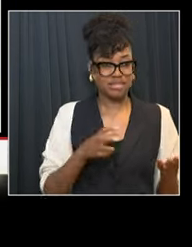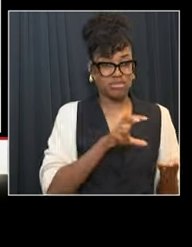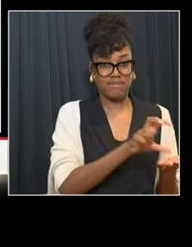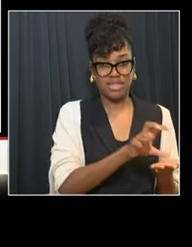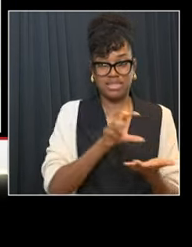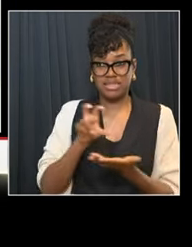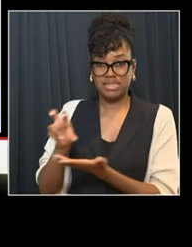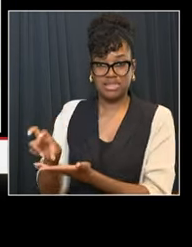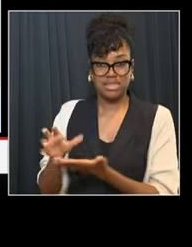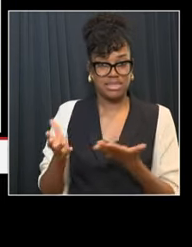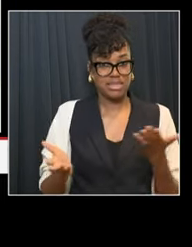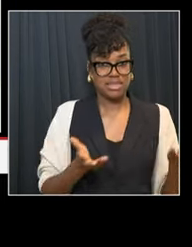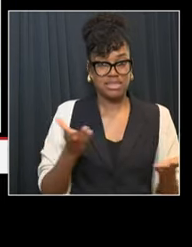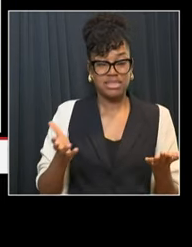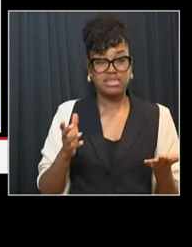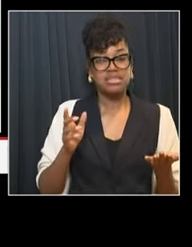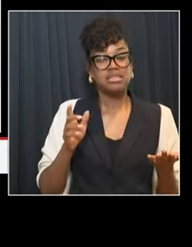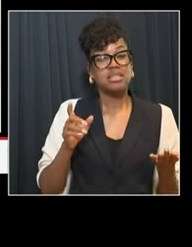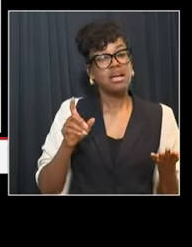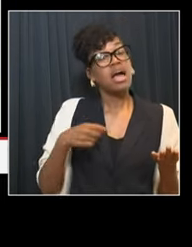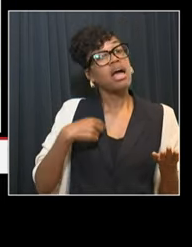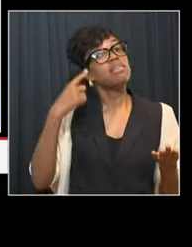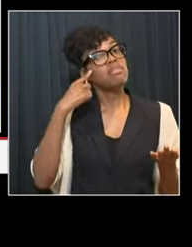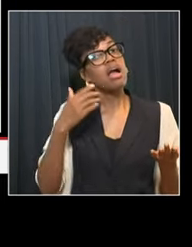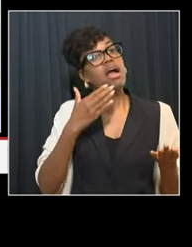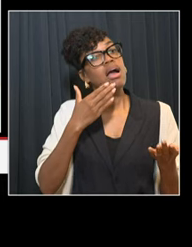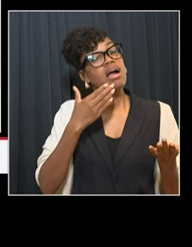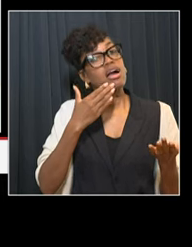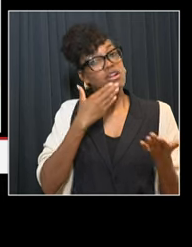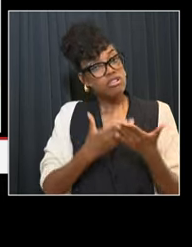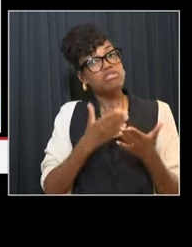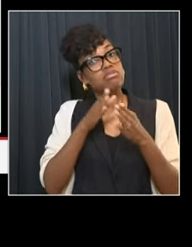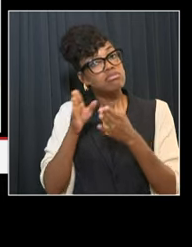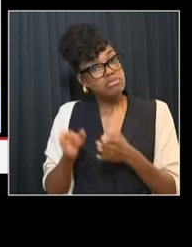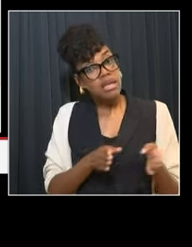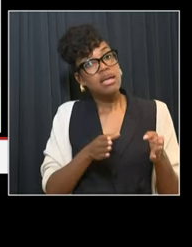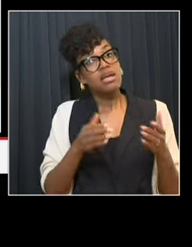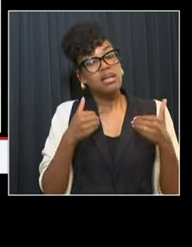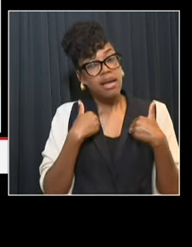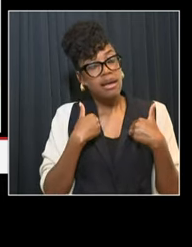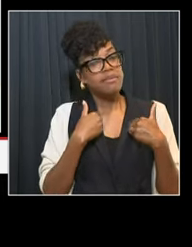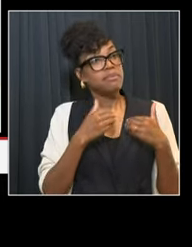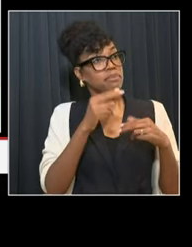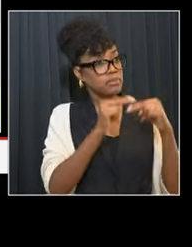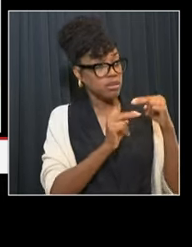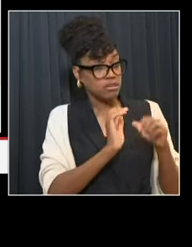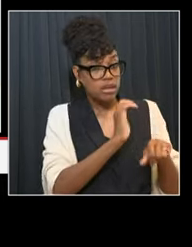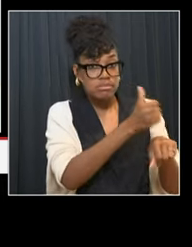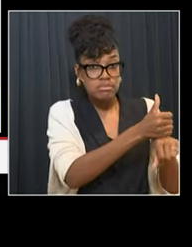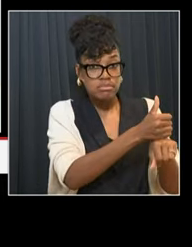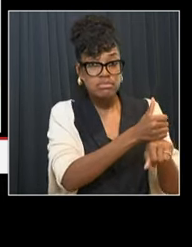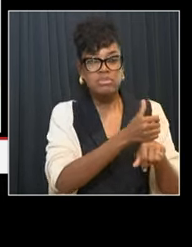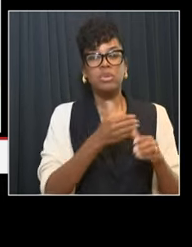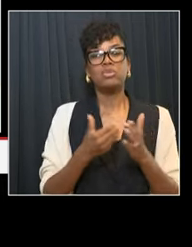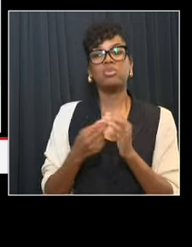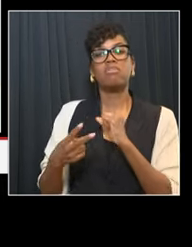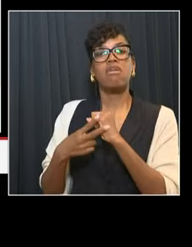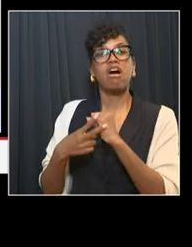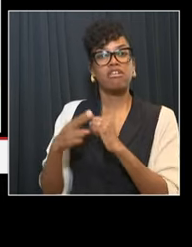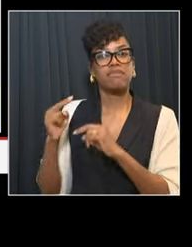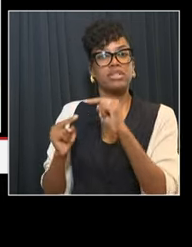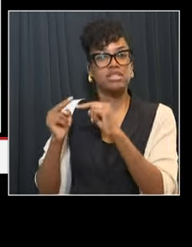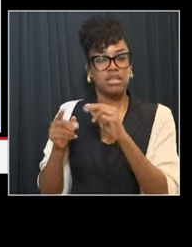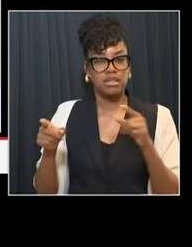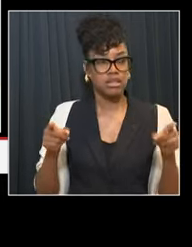to have a front-facing facility and to build a more modern storage facility. And how much total? So it'll